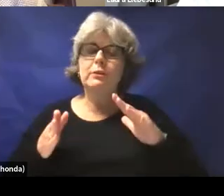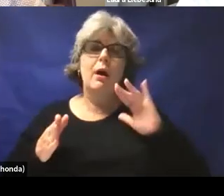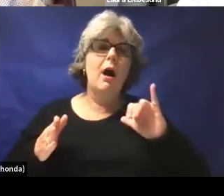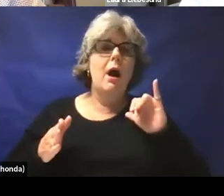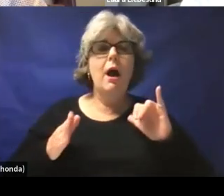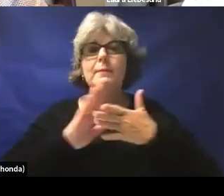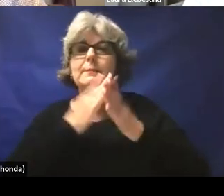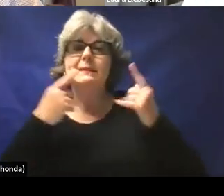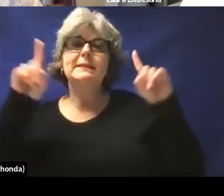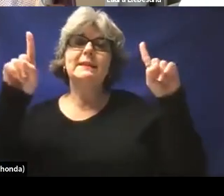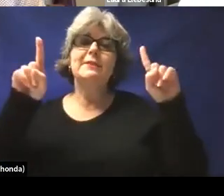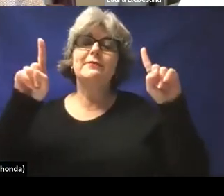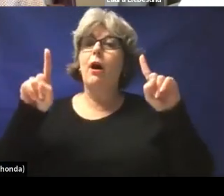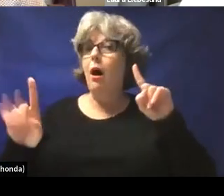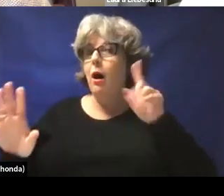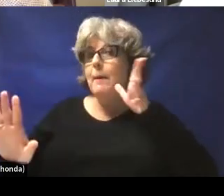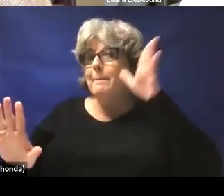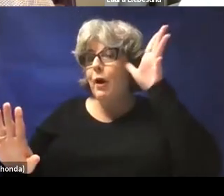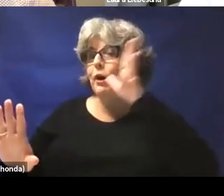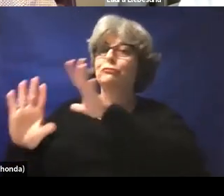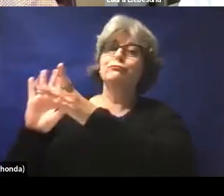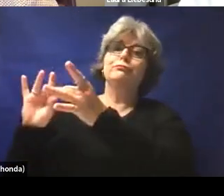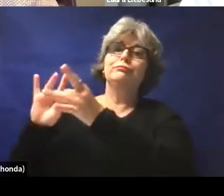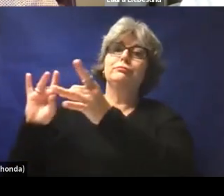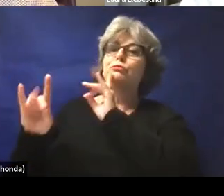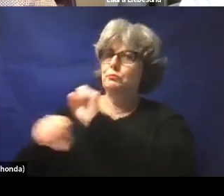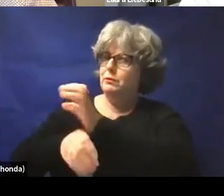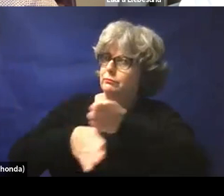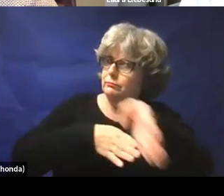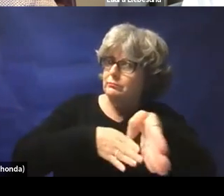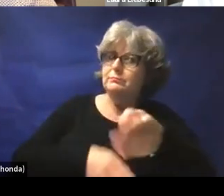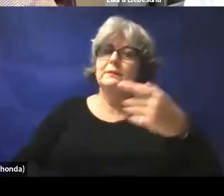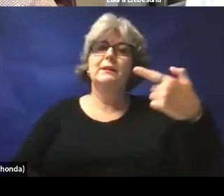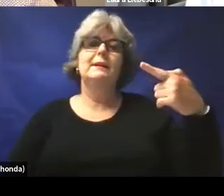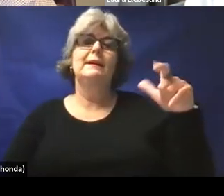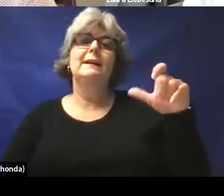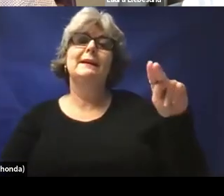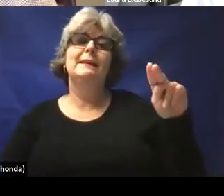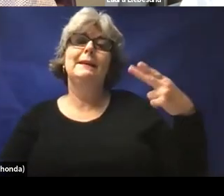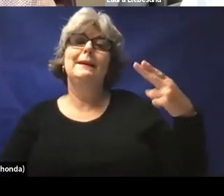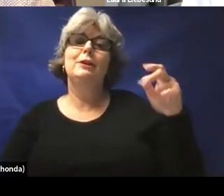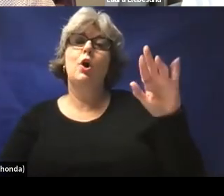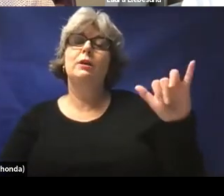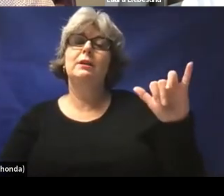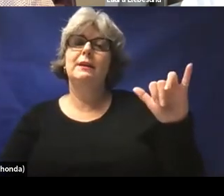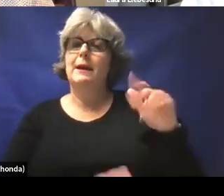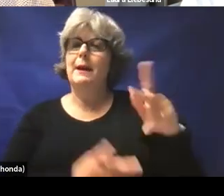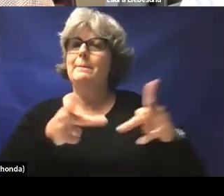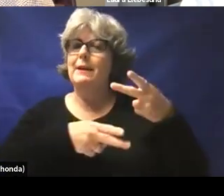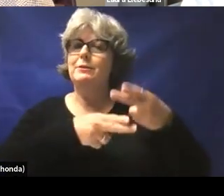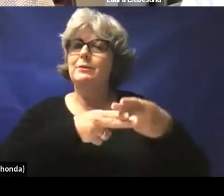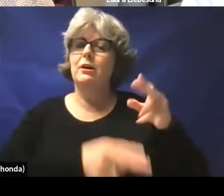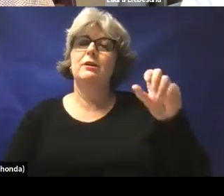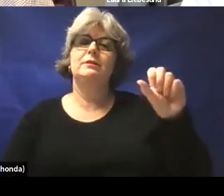you know, convincing their parents, this was a profession. Glendon Hartley of Service Bar that